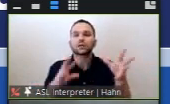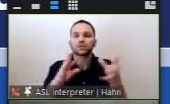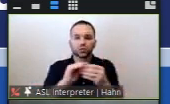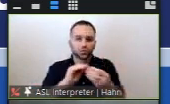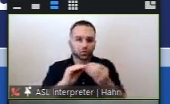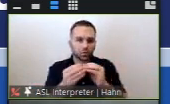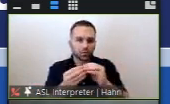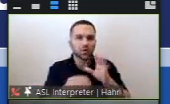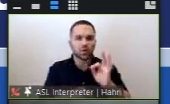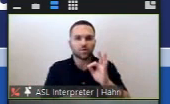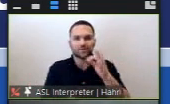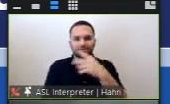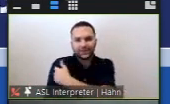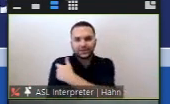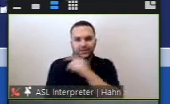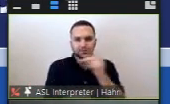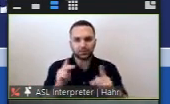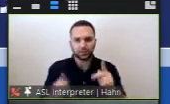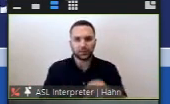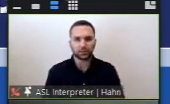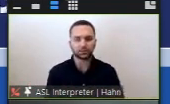people. Next slide.